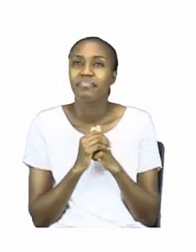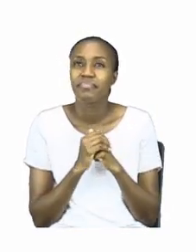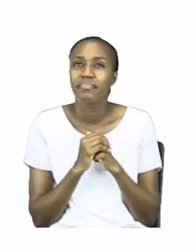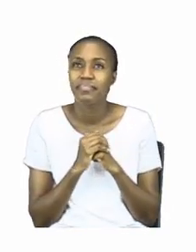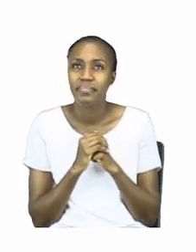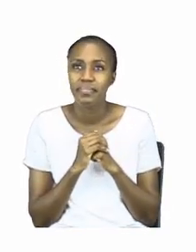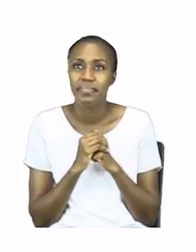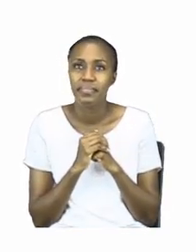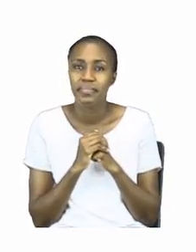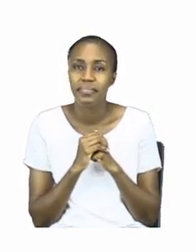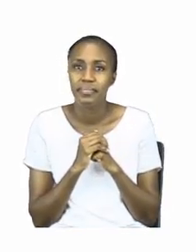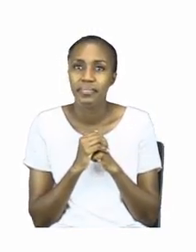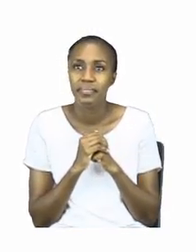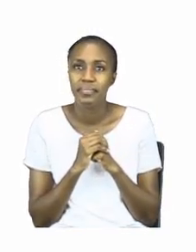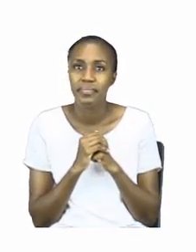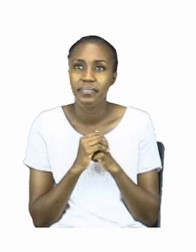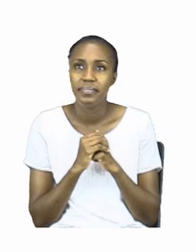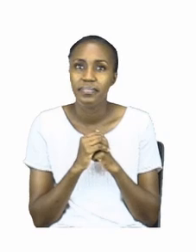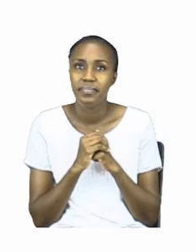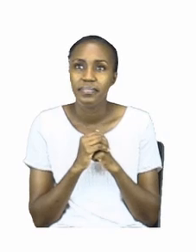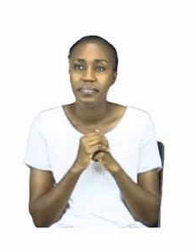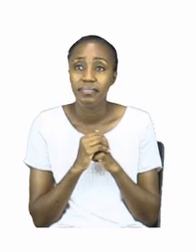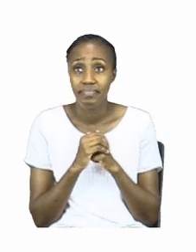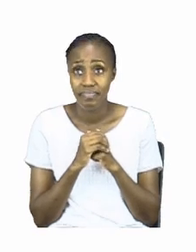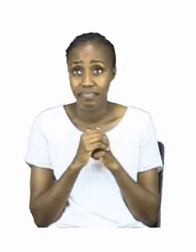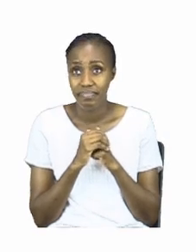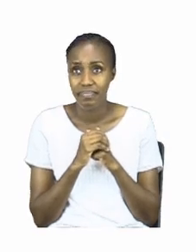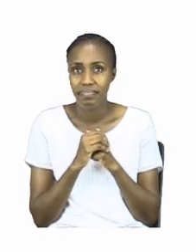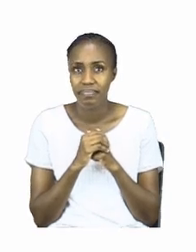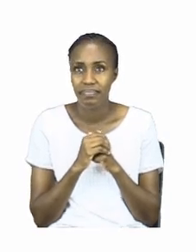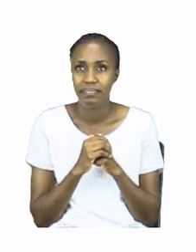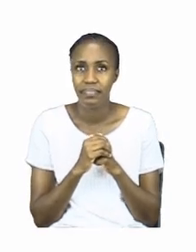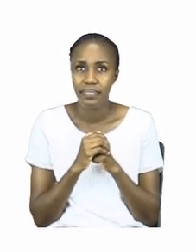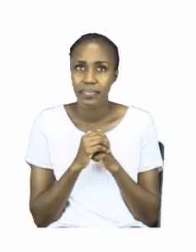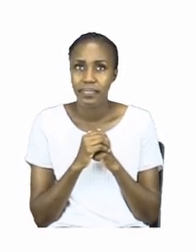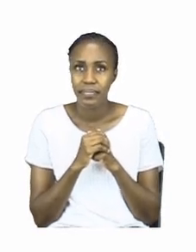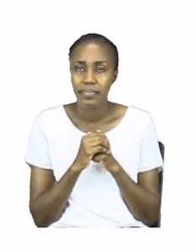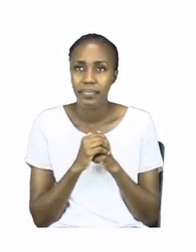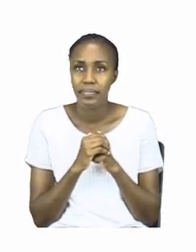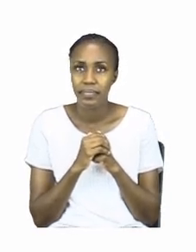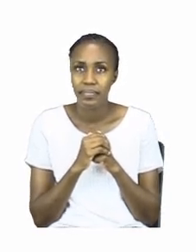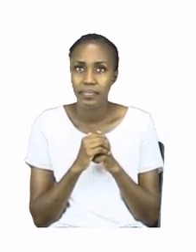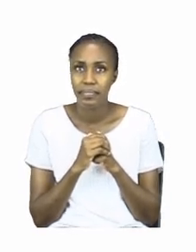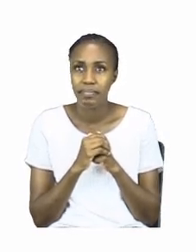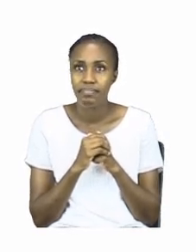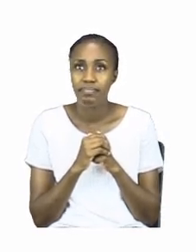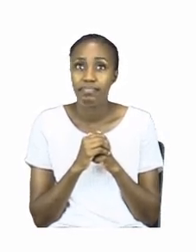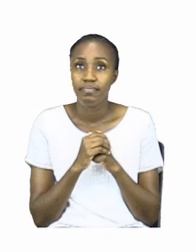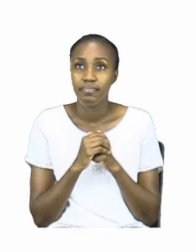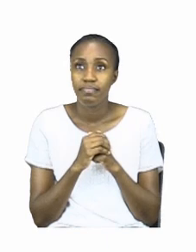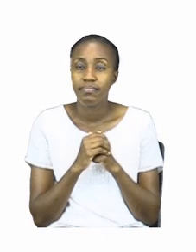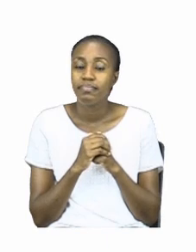the picture. Now boys and girls, remember we said earlier that in order for you to make a